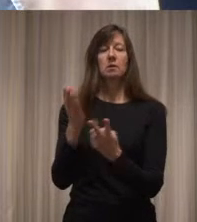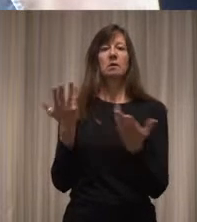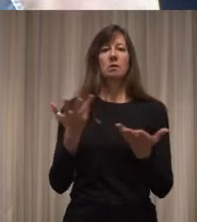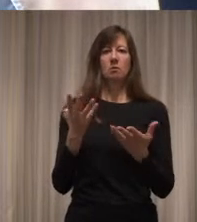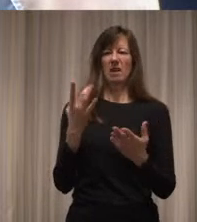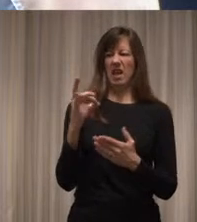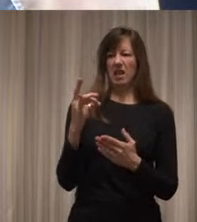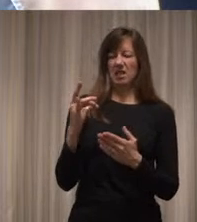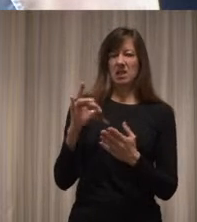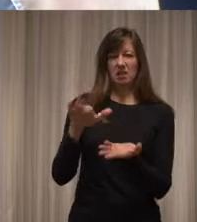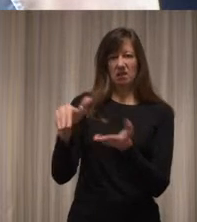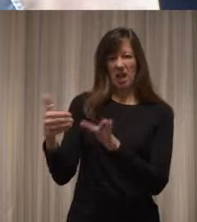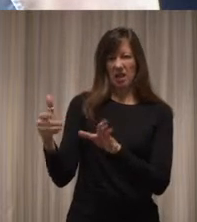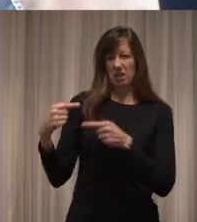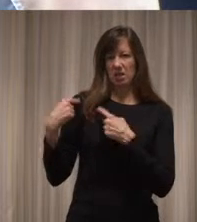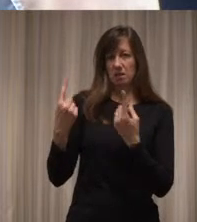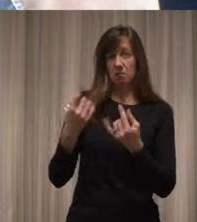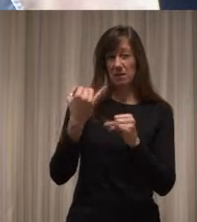last update.